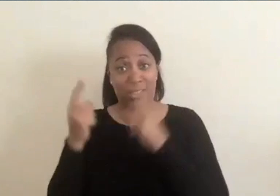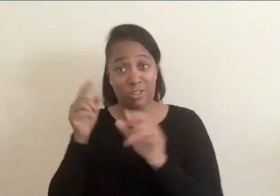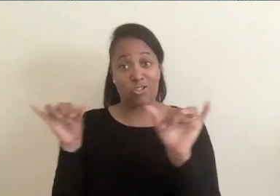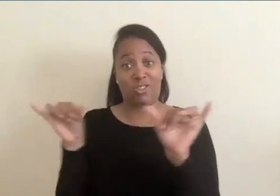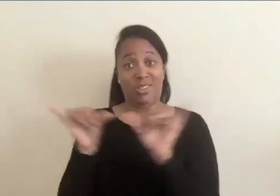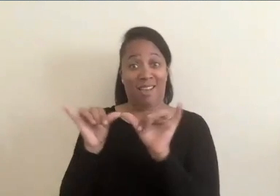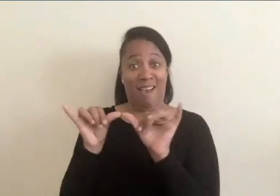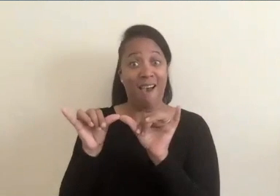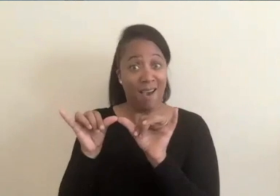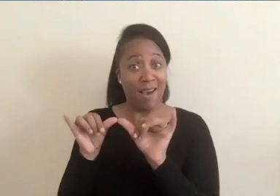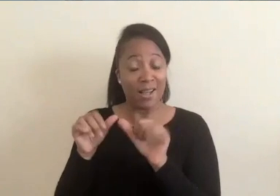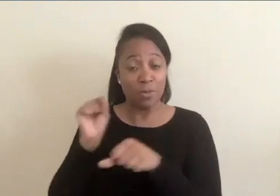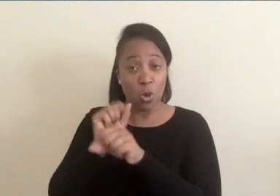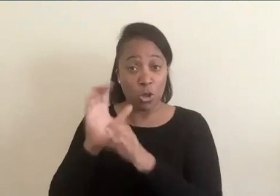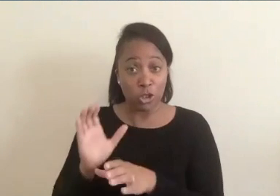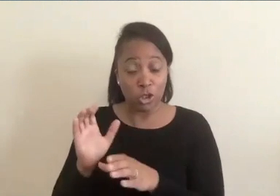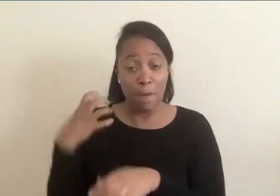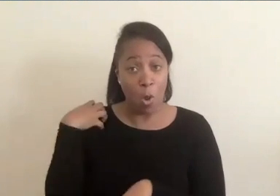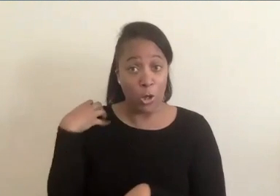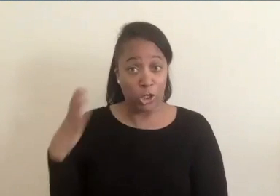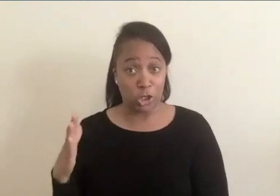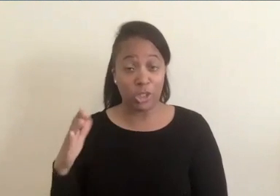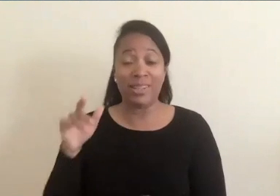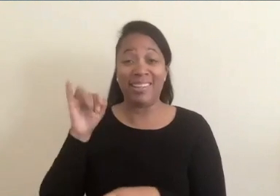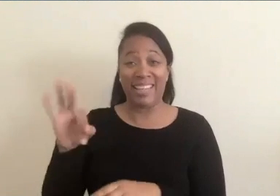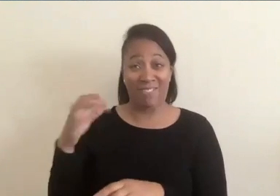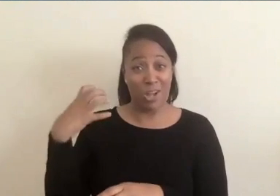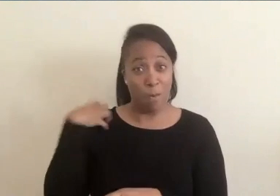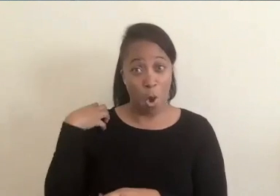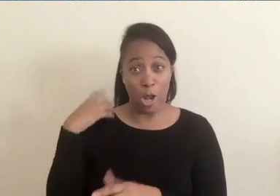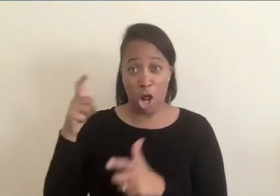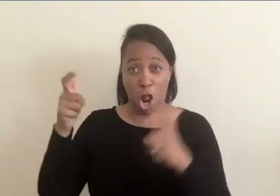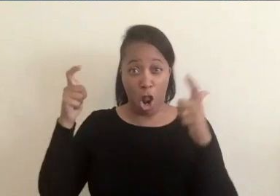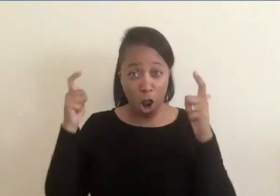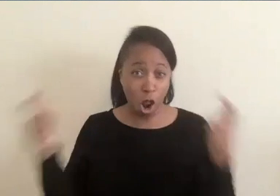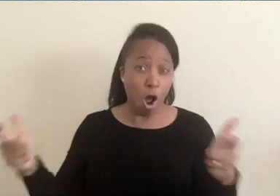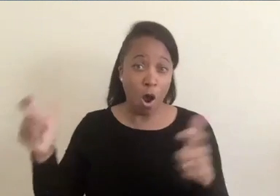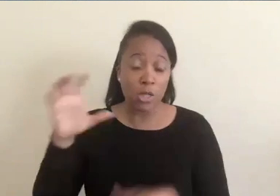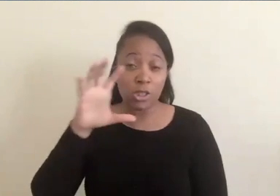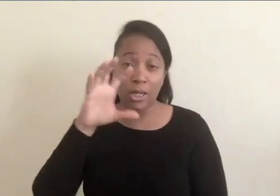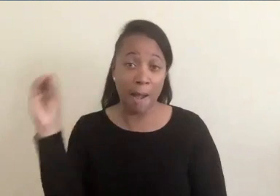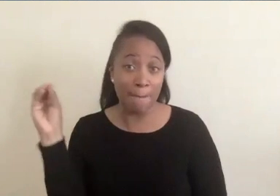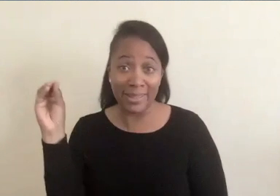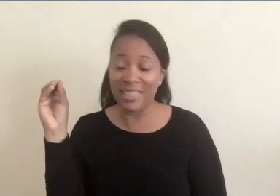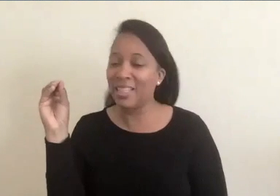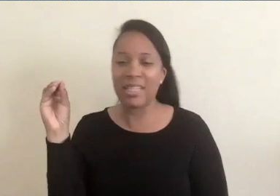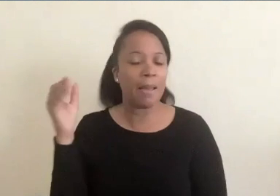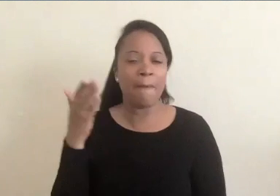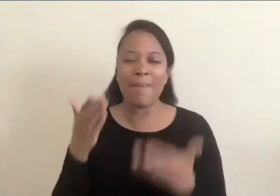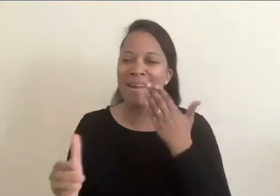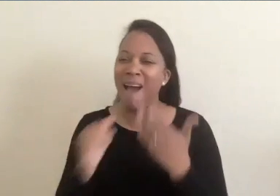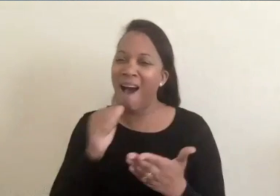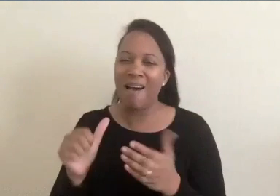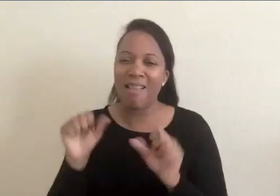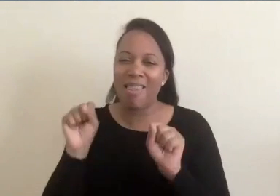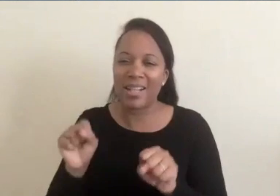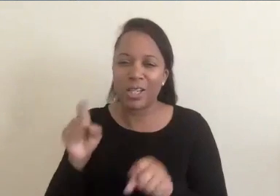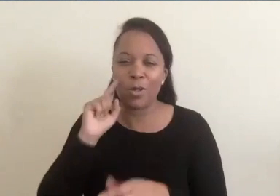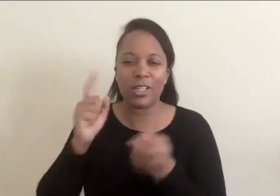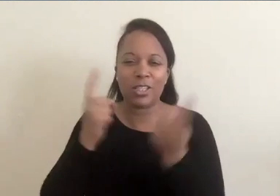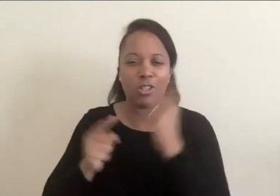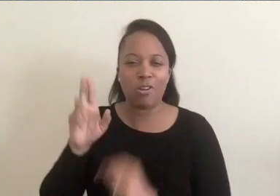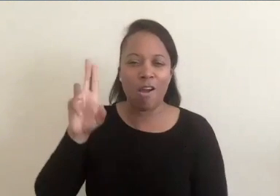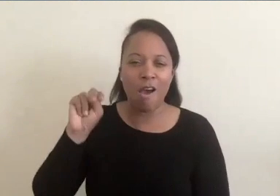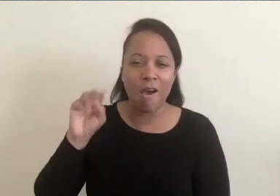of the employer. Well, the larger the employer, the less likely it's going to be that the court will find an undue hardship. When